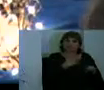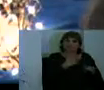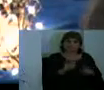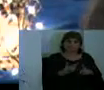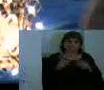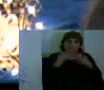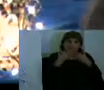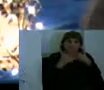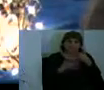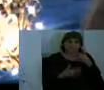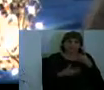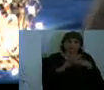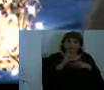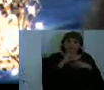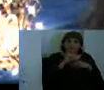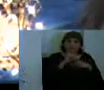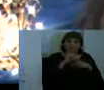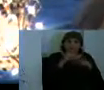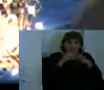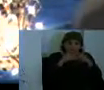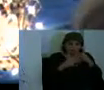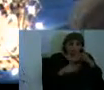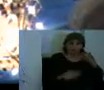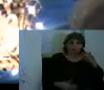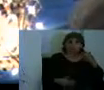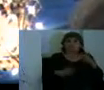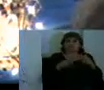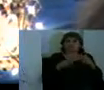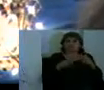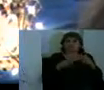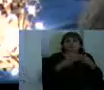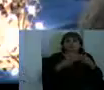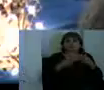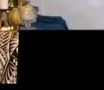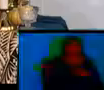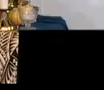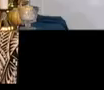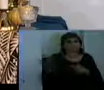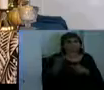lifeblood. It is pouring for you."